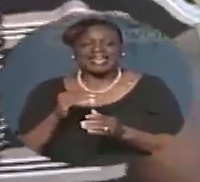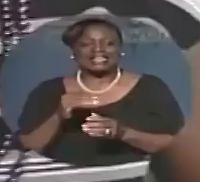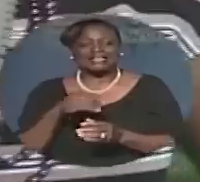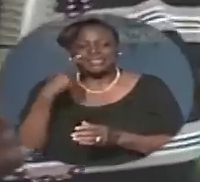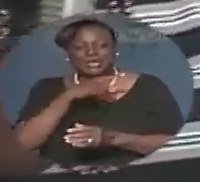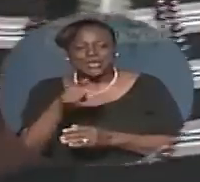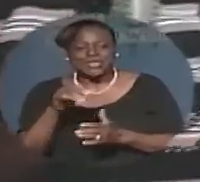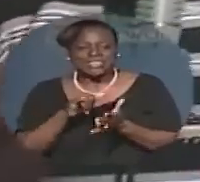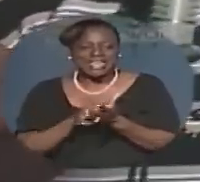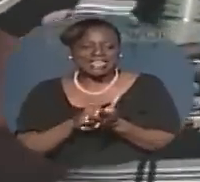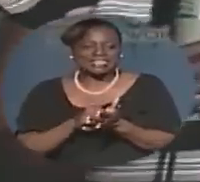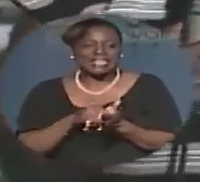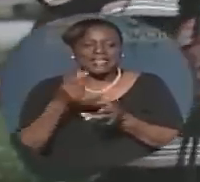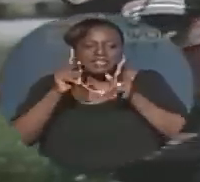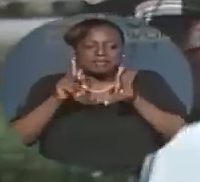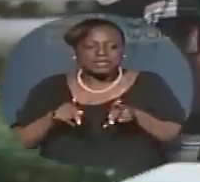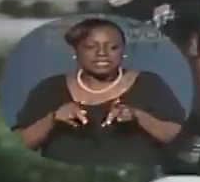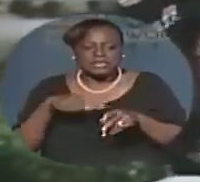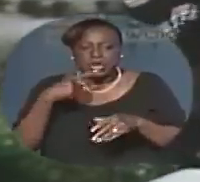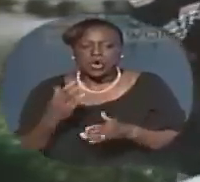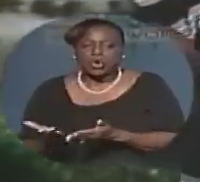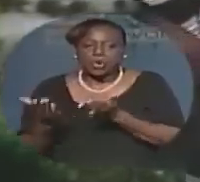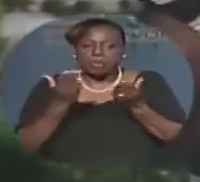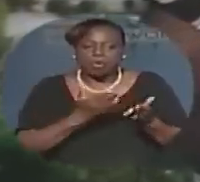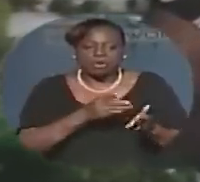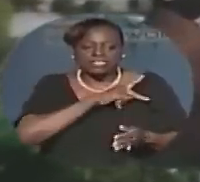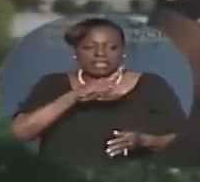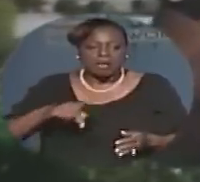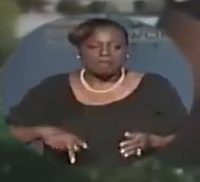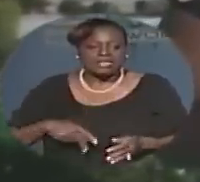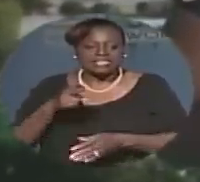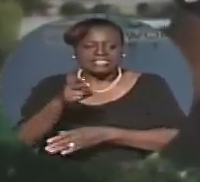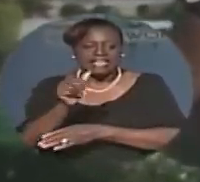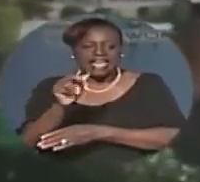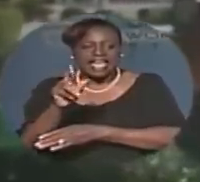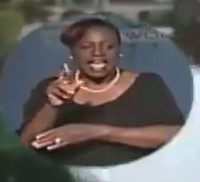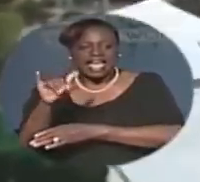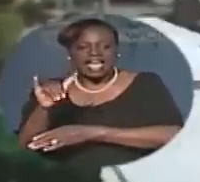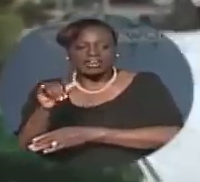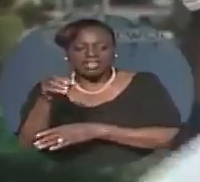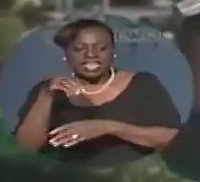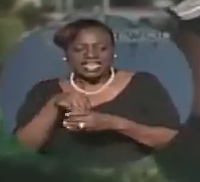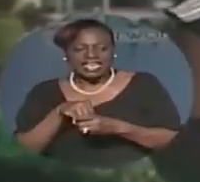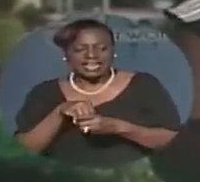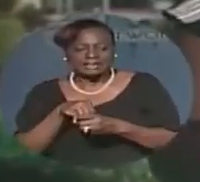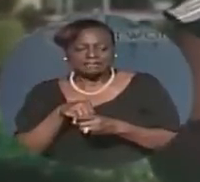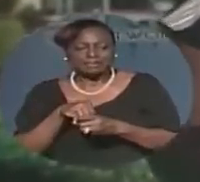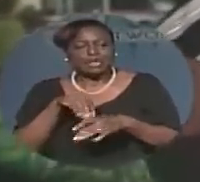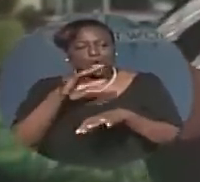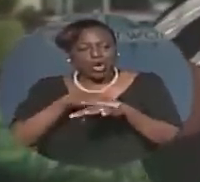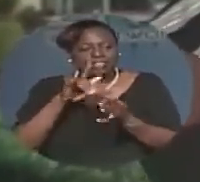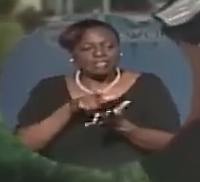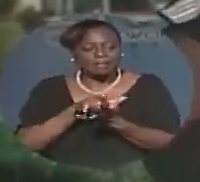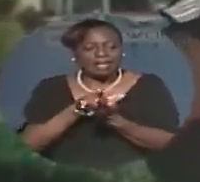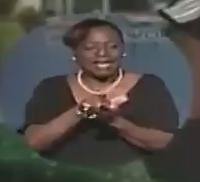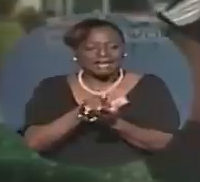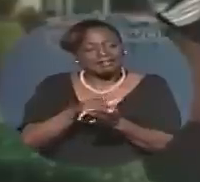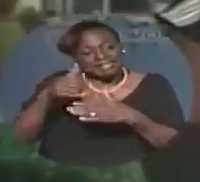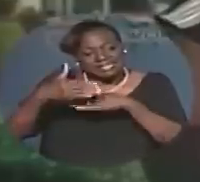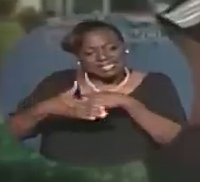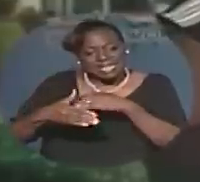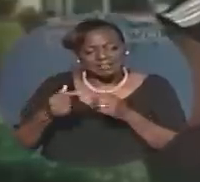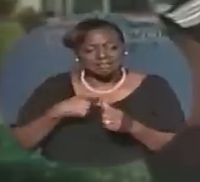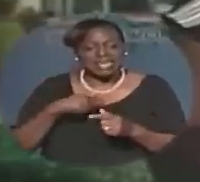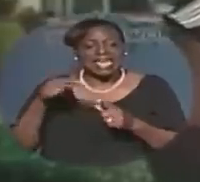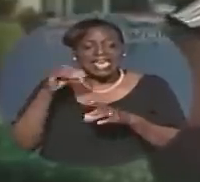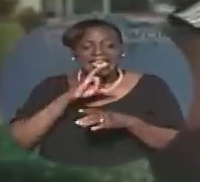as well that the person who brought Prince Harry in to Nassau and to the Bahamas on board that plane just on the side of me